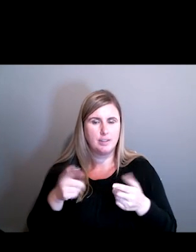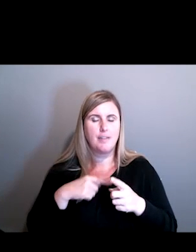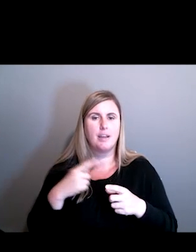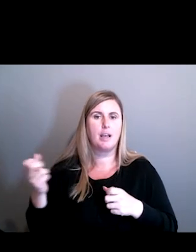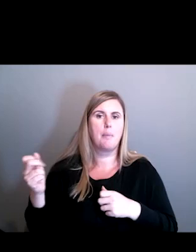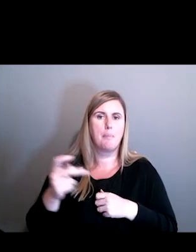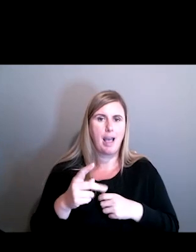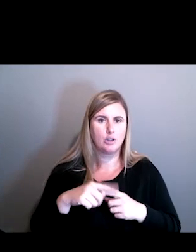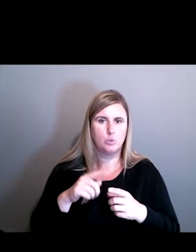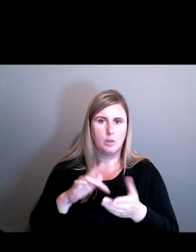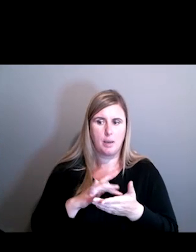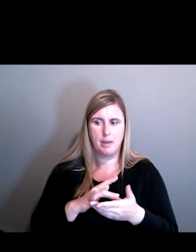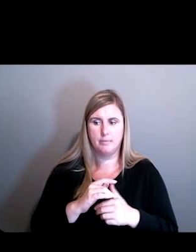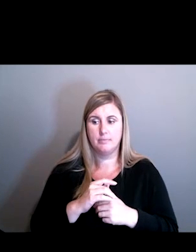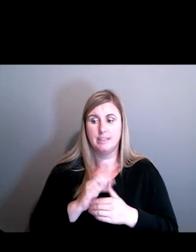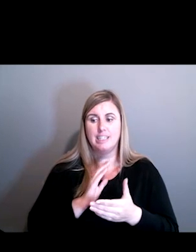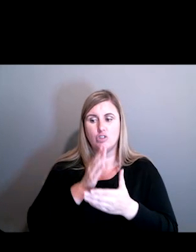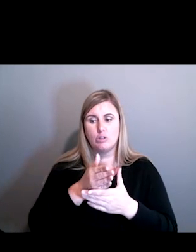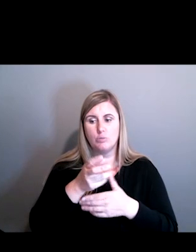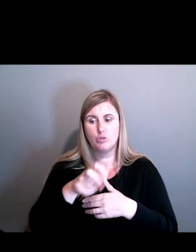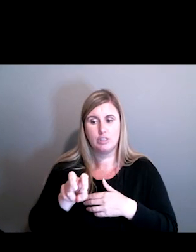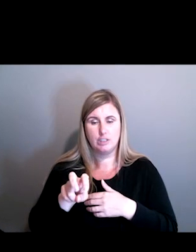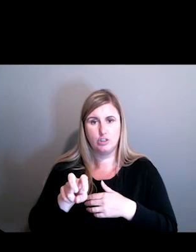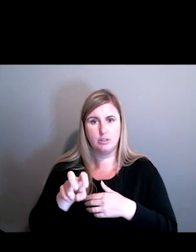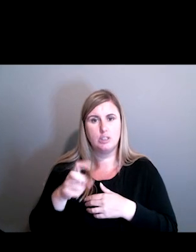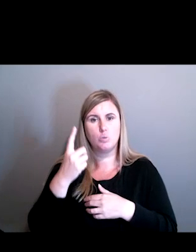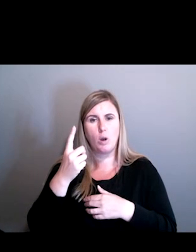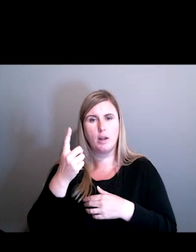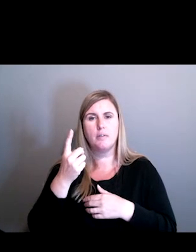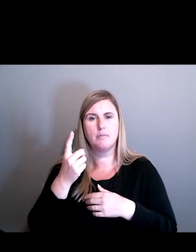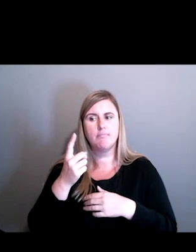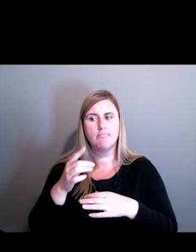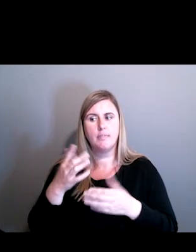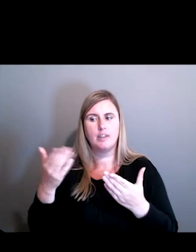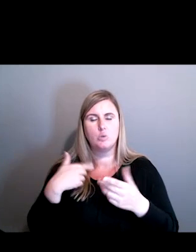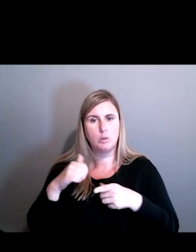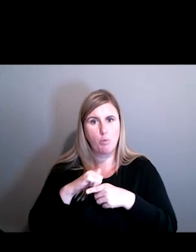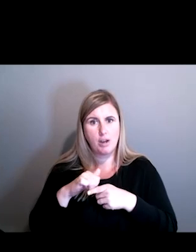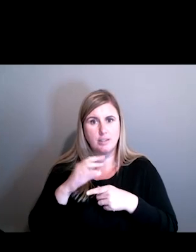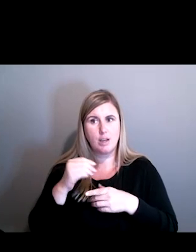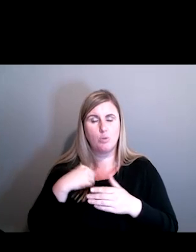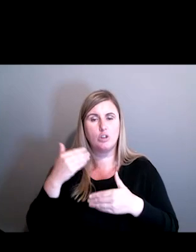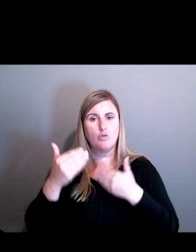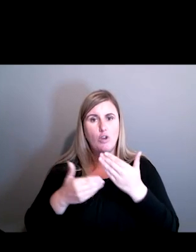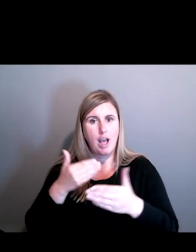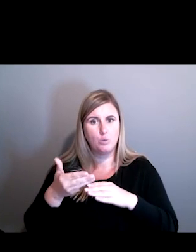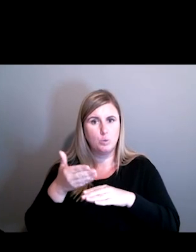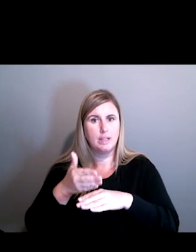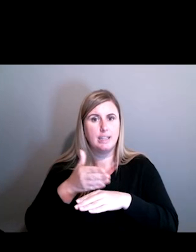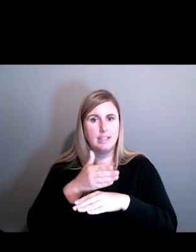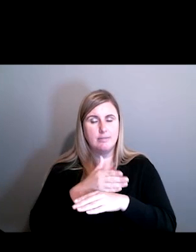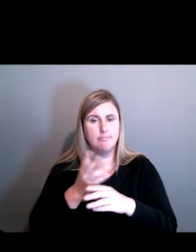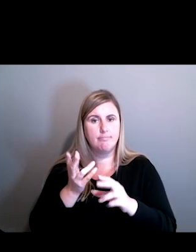come back to it. So interruption transition is one of those things that we practice, and we gradually make